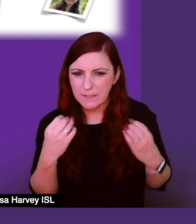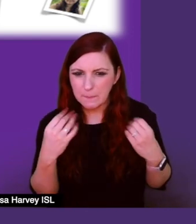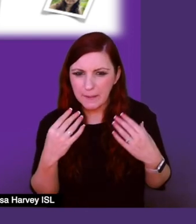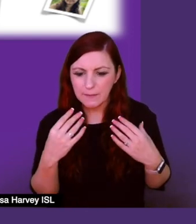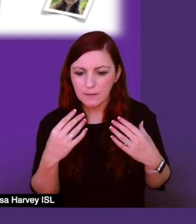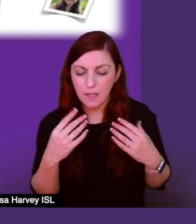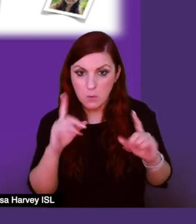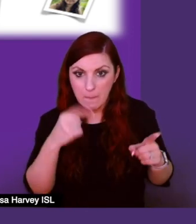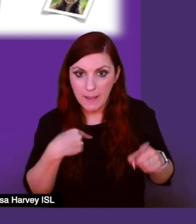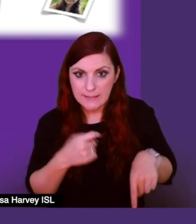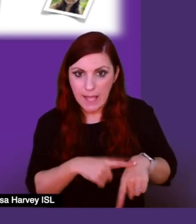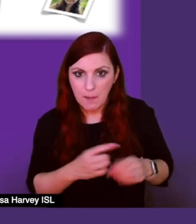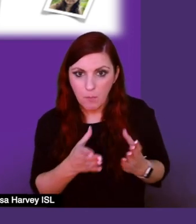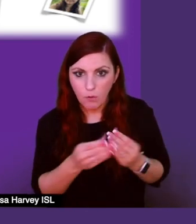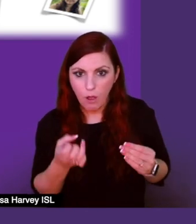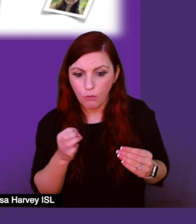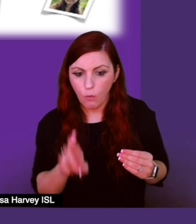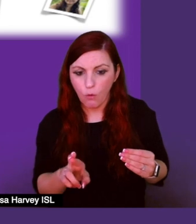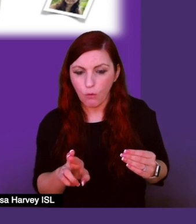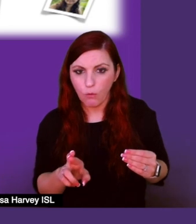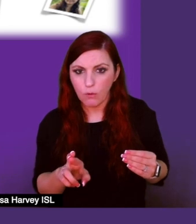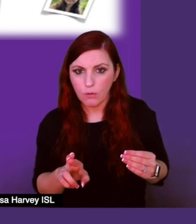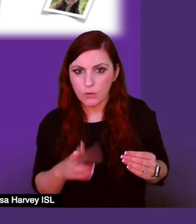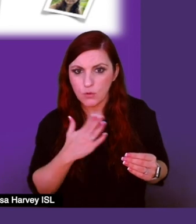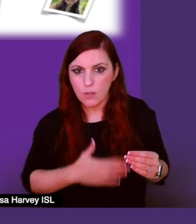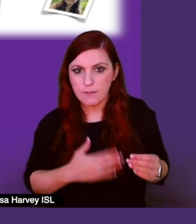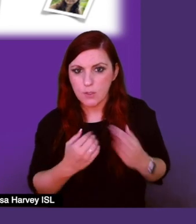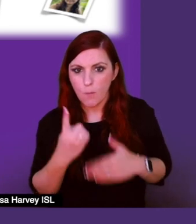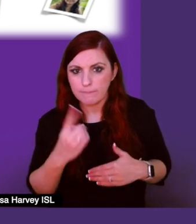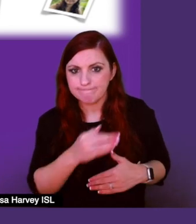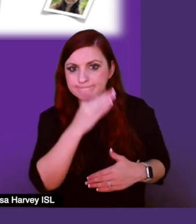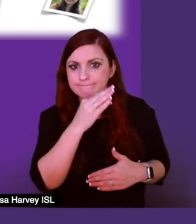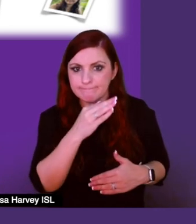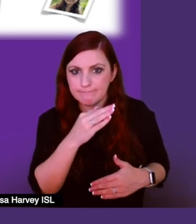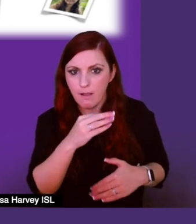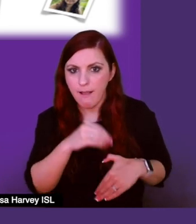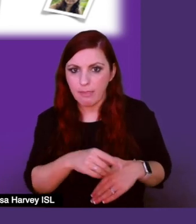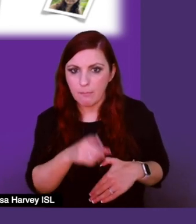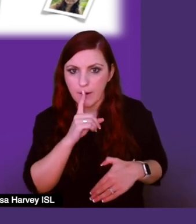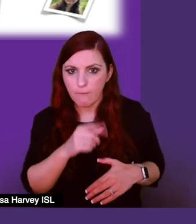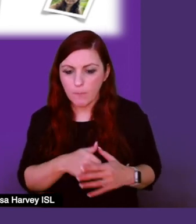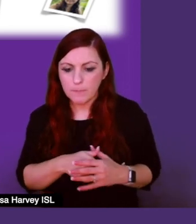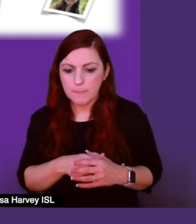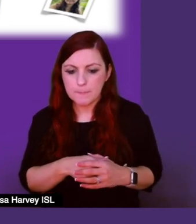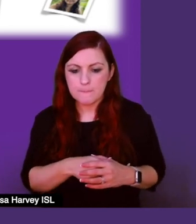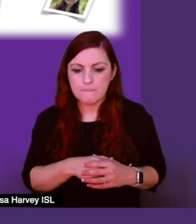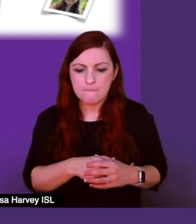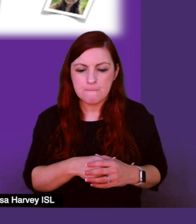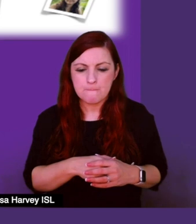feedback. Sorry, am I out of time, or is that just somebody accidentally put their mic on?